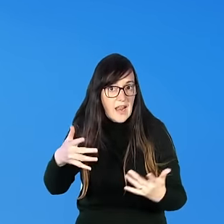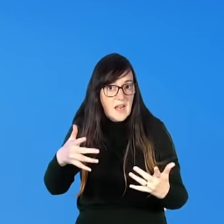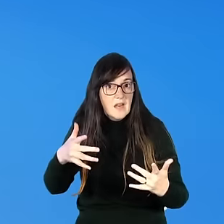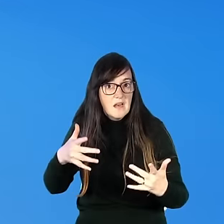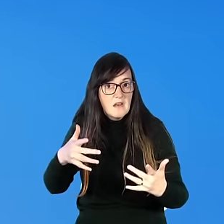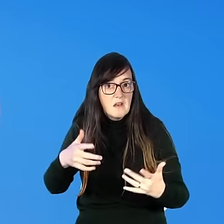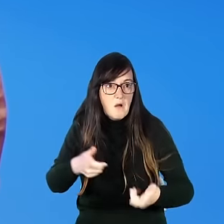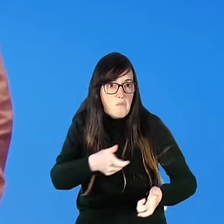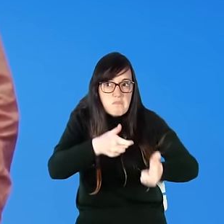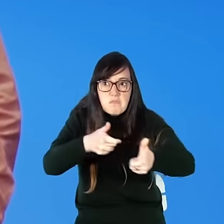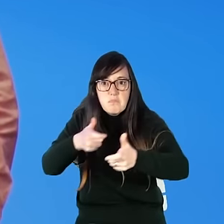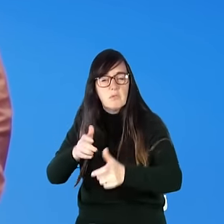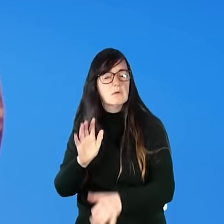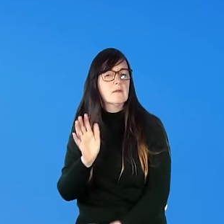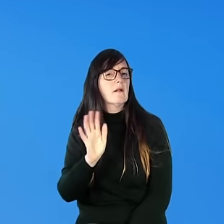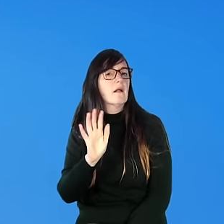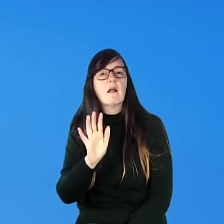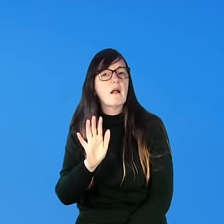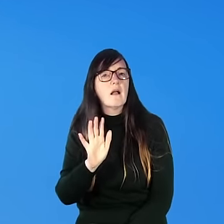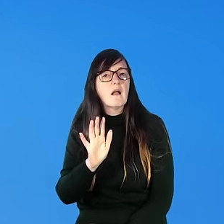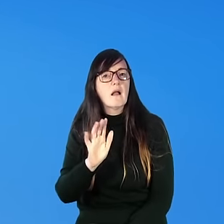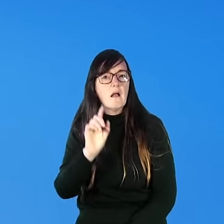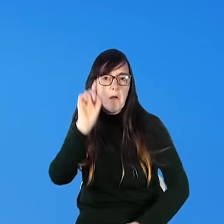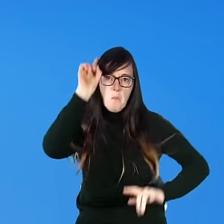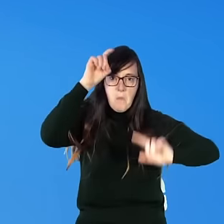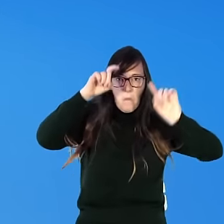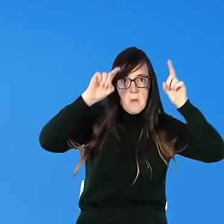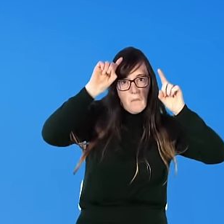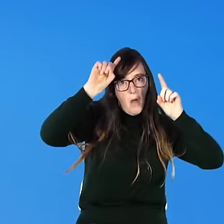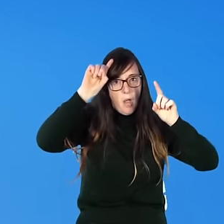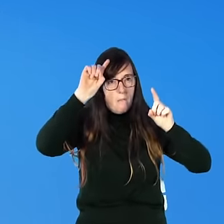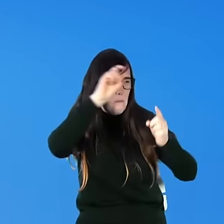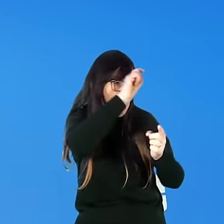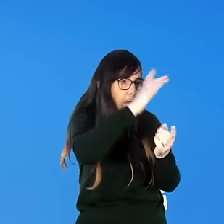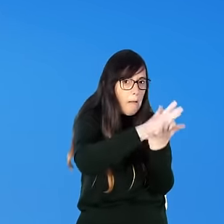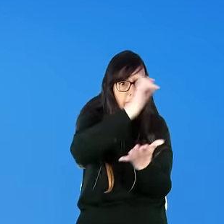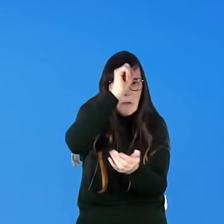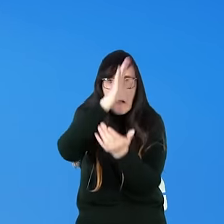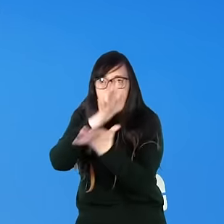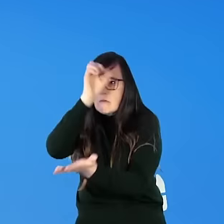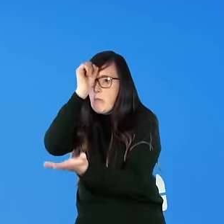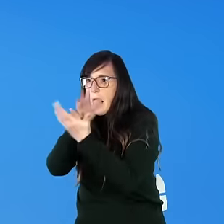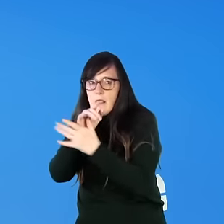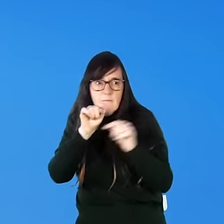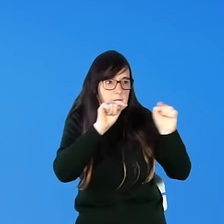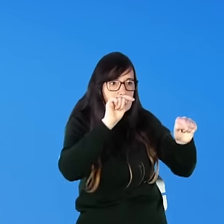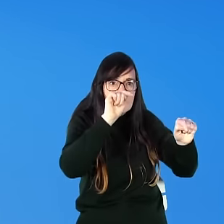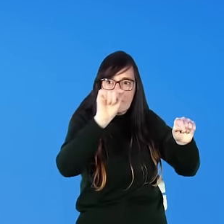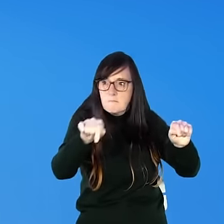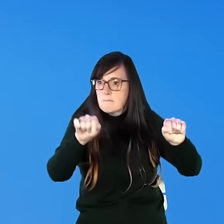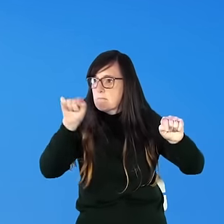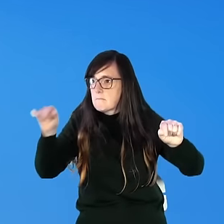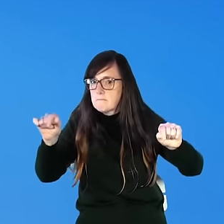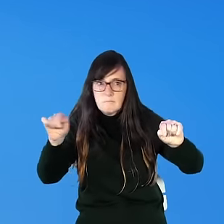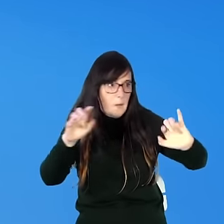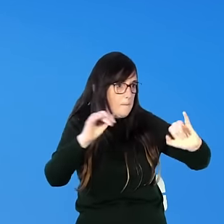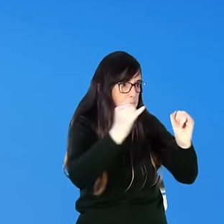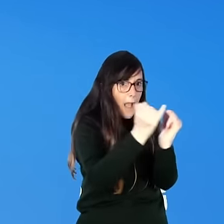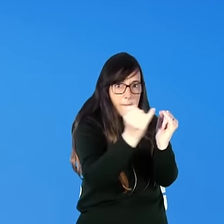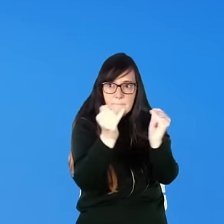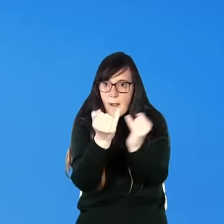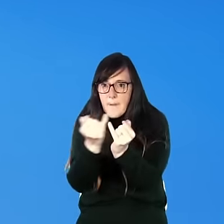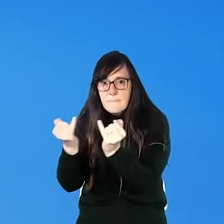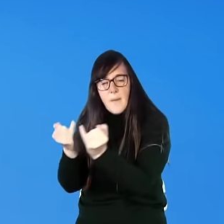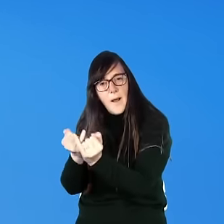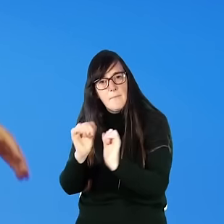conflict. It's a war of ideologies. And at stake in this war of ideologies is the most basic